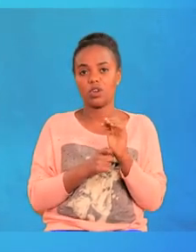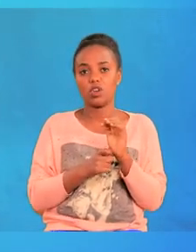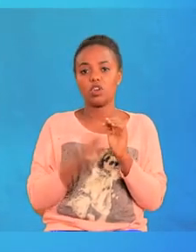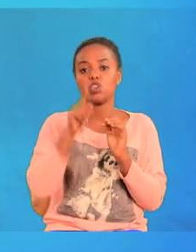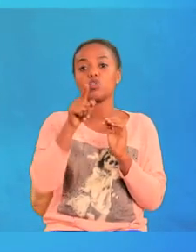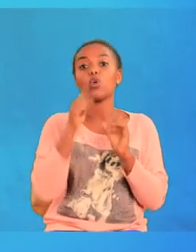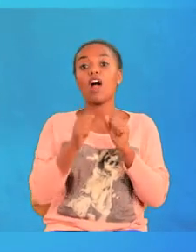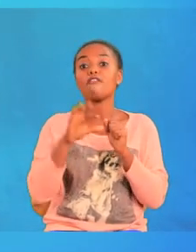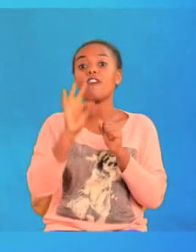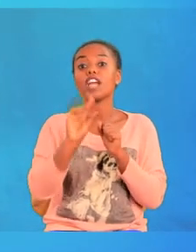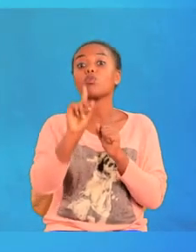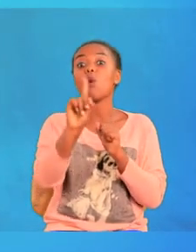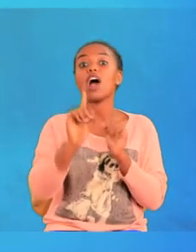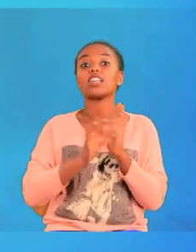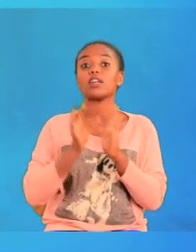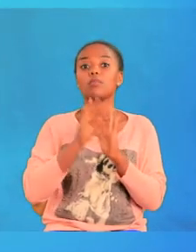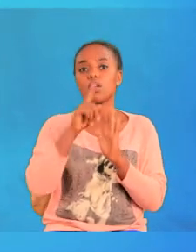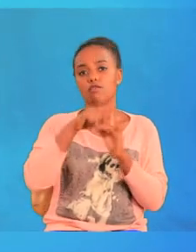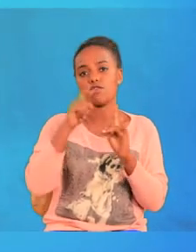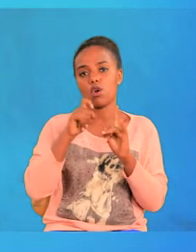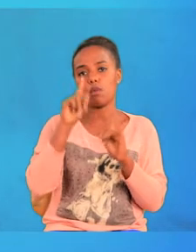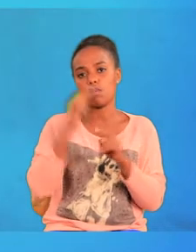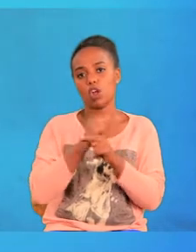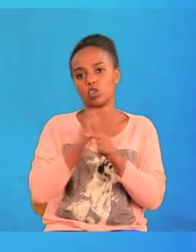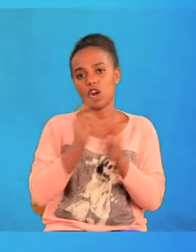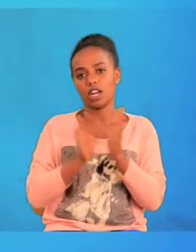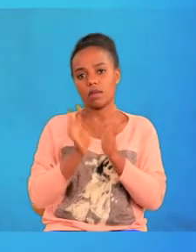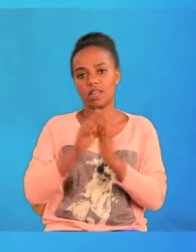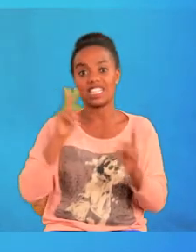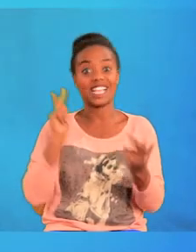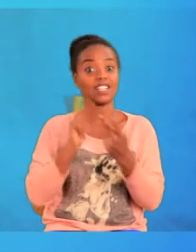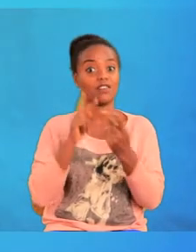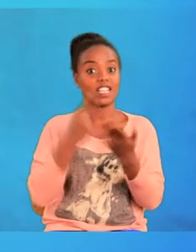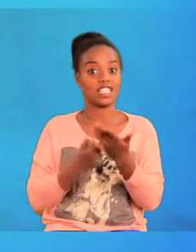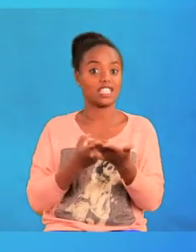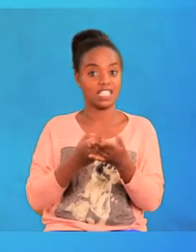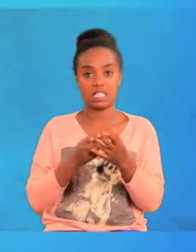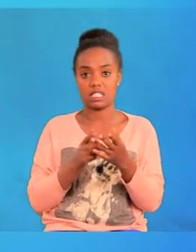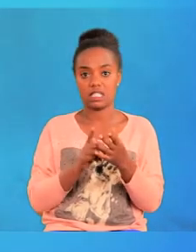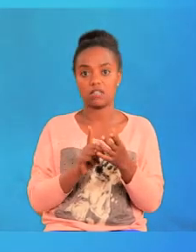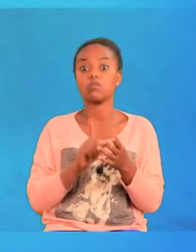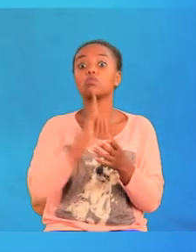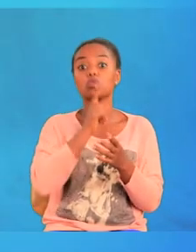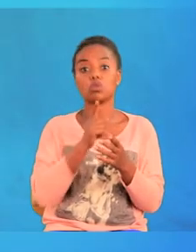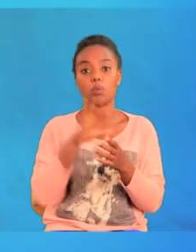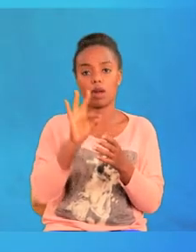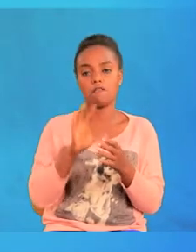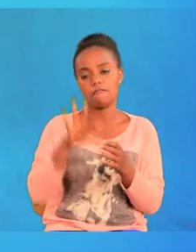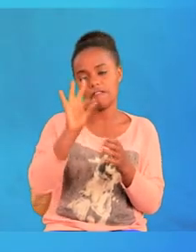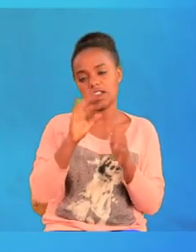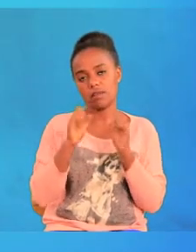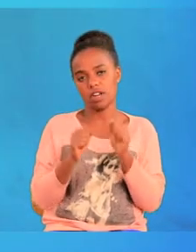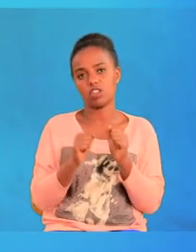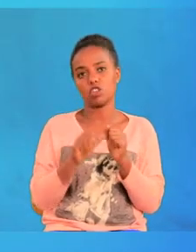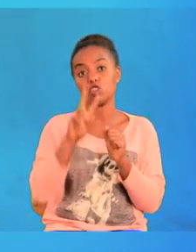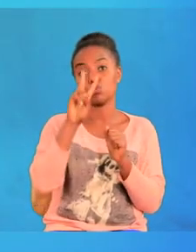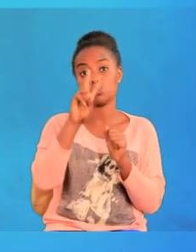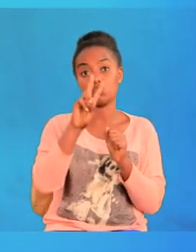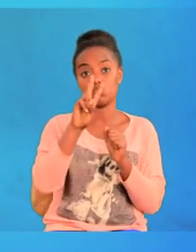you can find one number from natural number satisfying this equation. This is a meaning. Yes, we can find one number. If you take